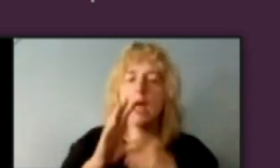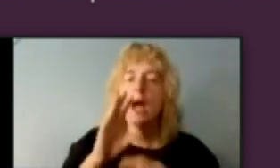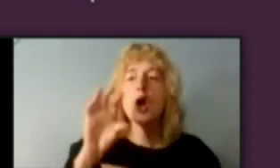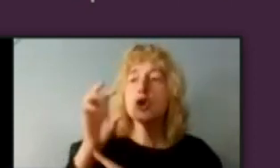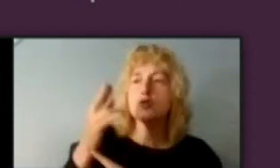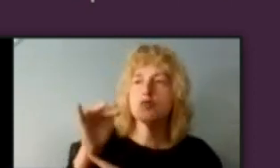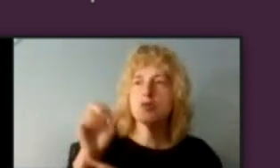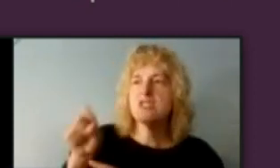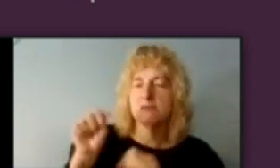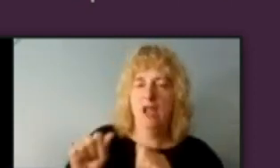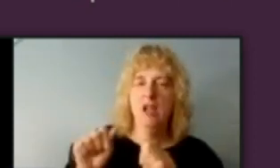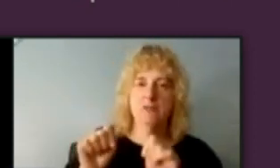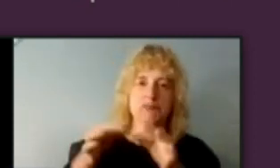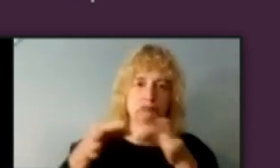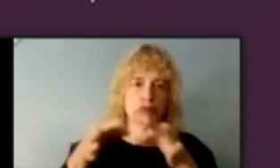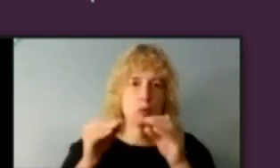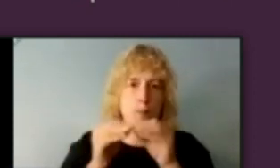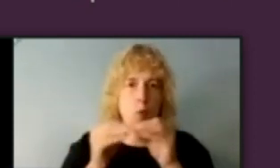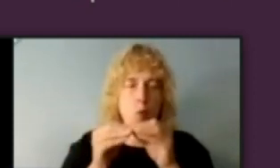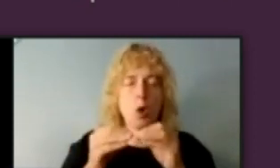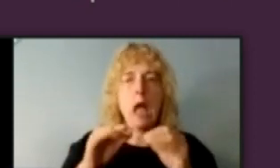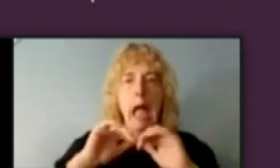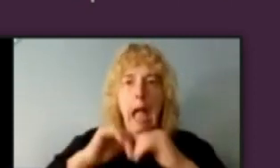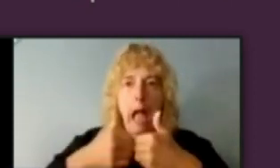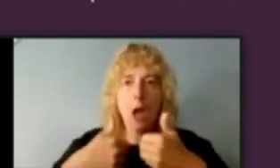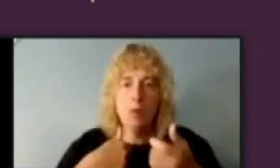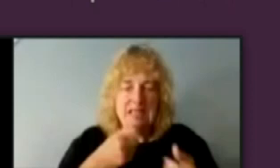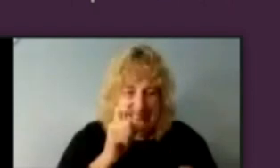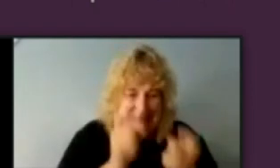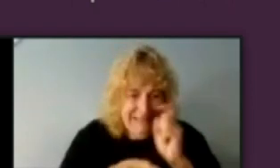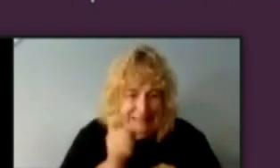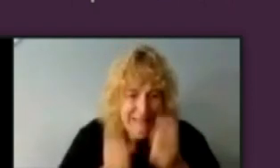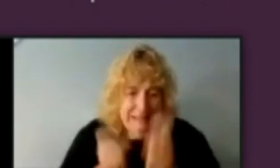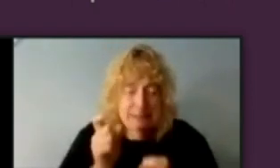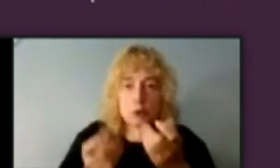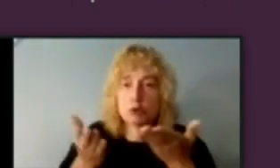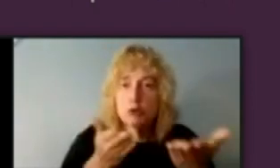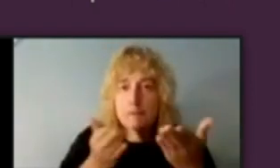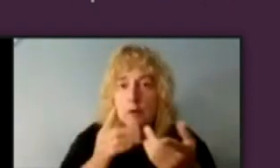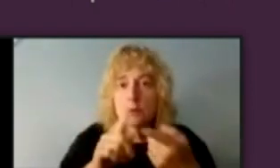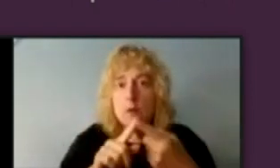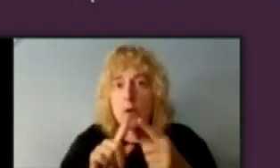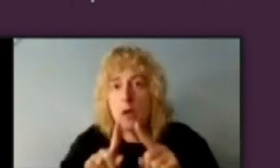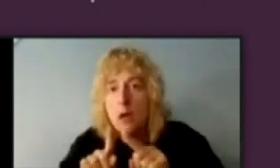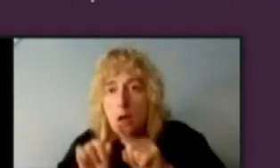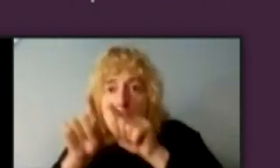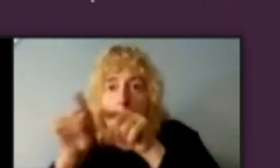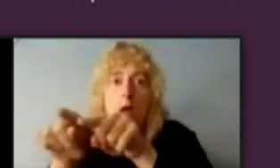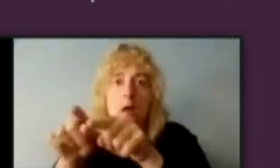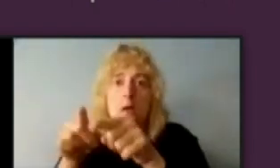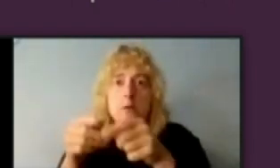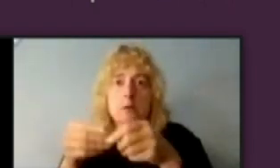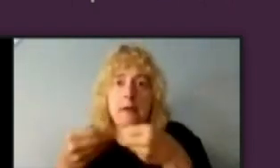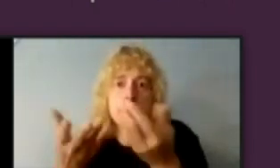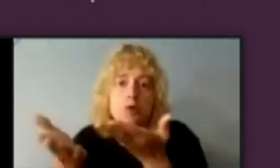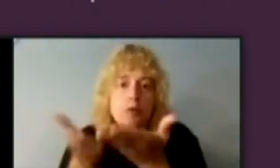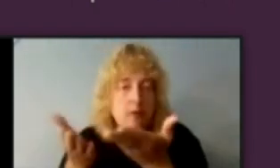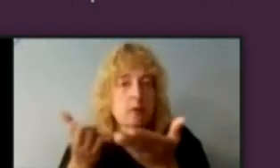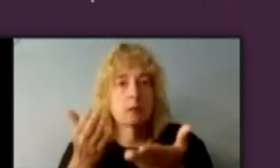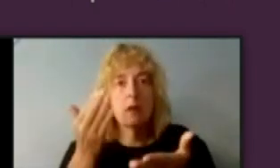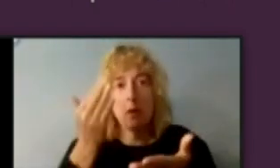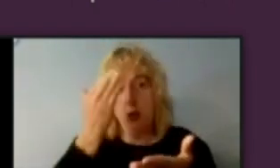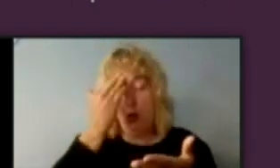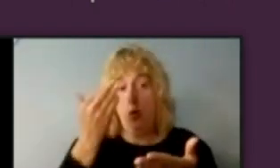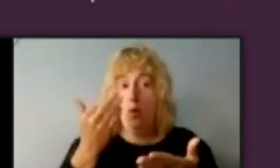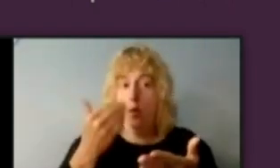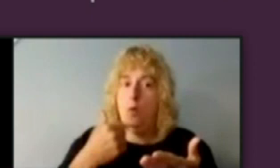is the way we've had to adapt services for remote service delivery. This was already a technology-supported intervention,